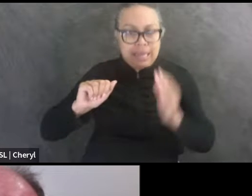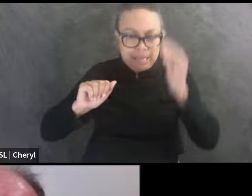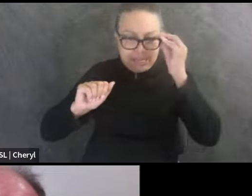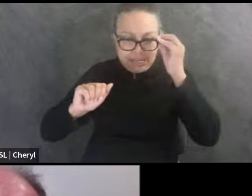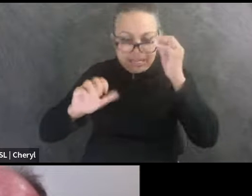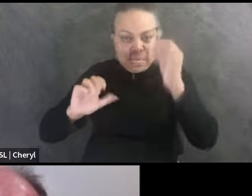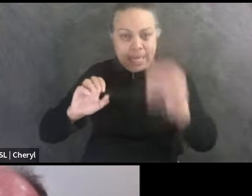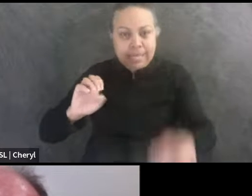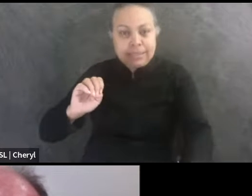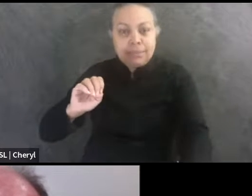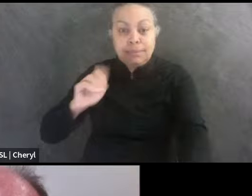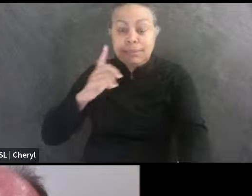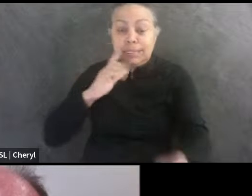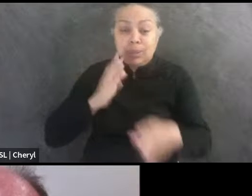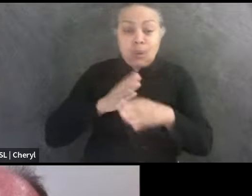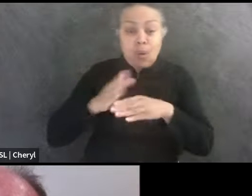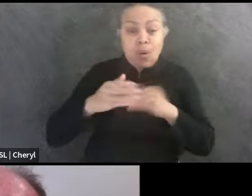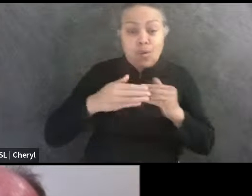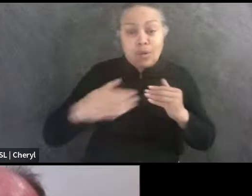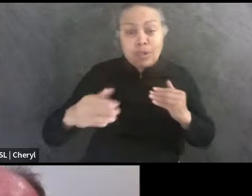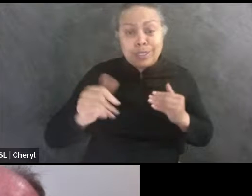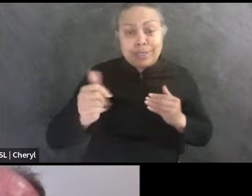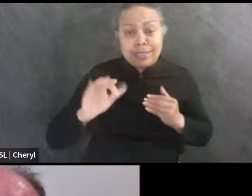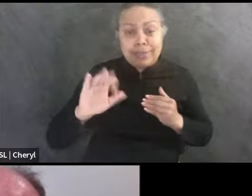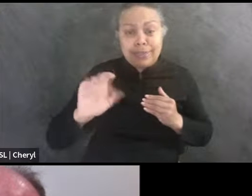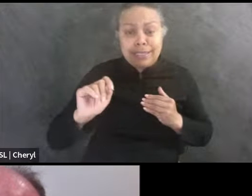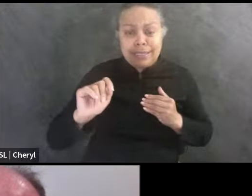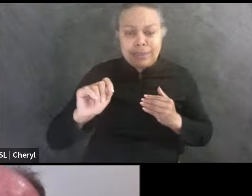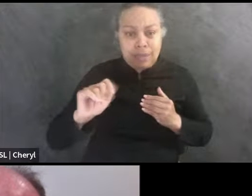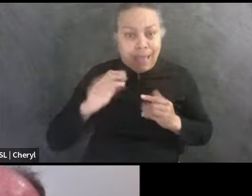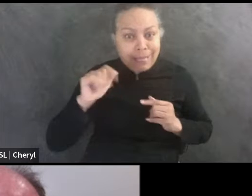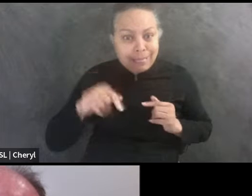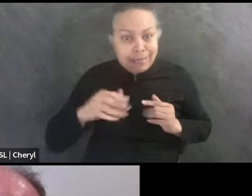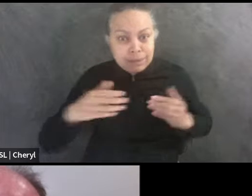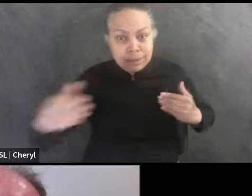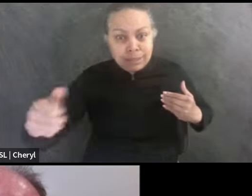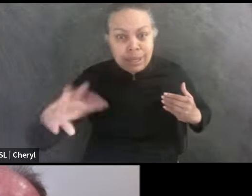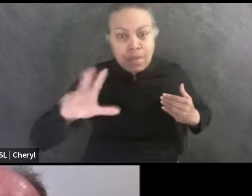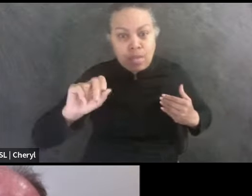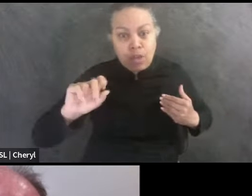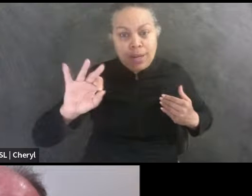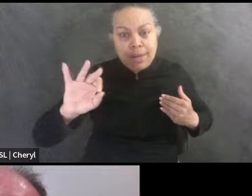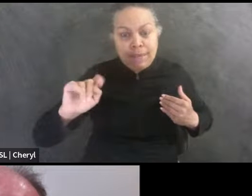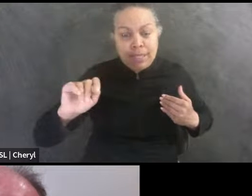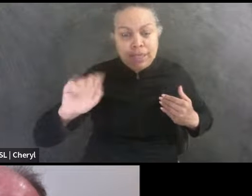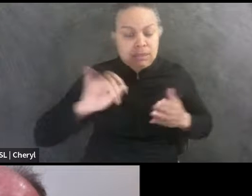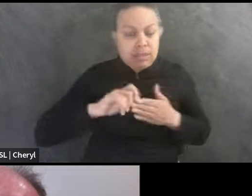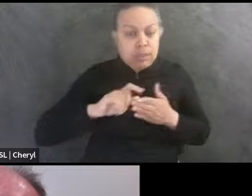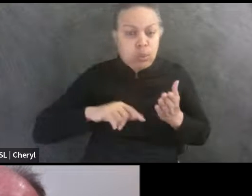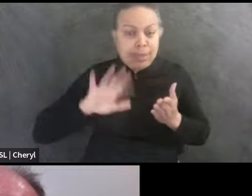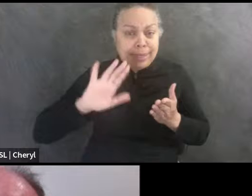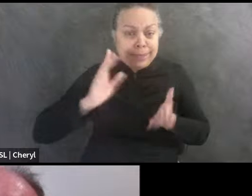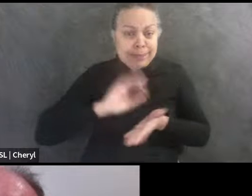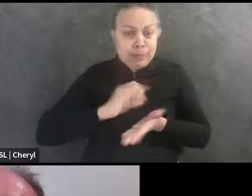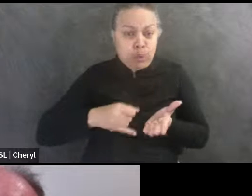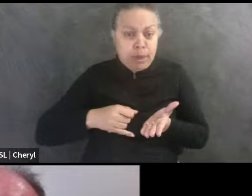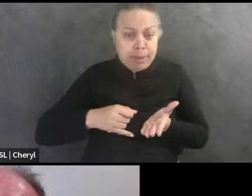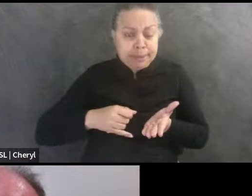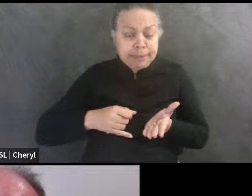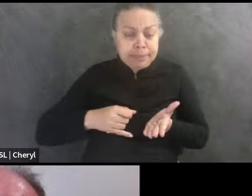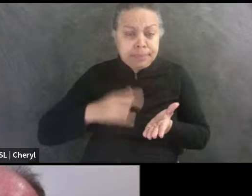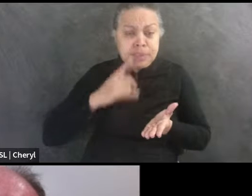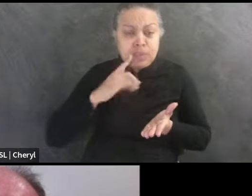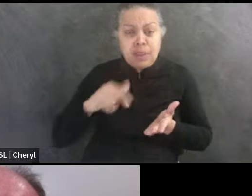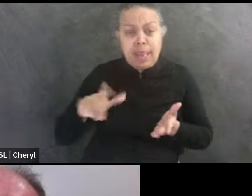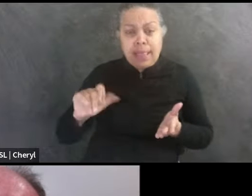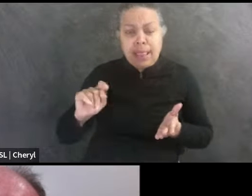beyond 10 feet, and certainly not 30 feet. I think the way they basically drawn those particular lots, let's see if I